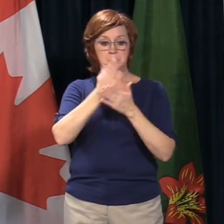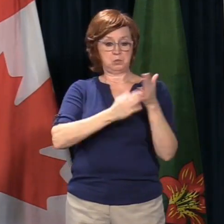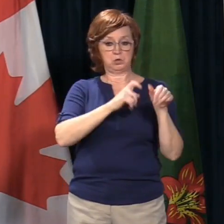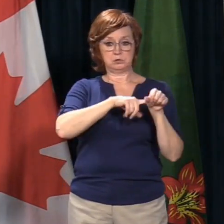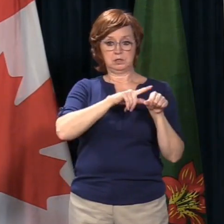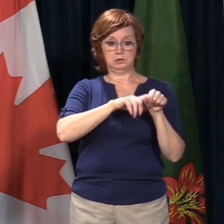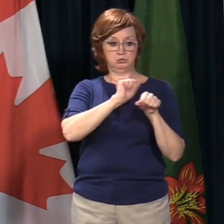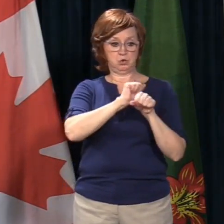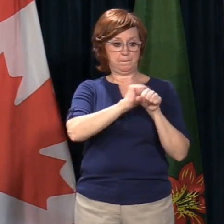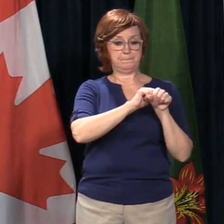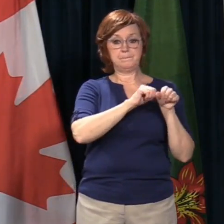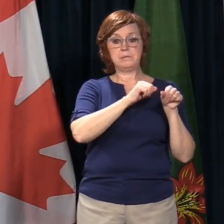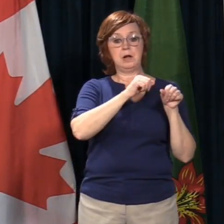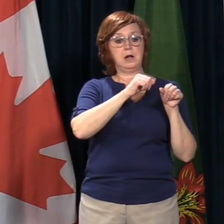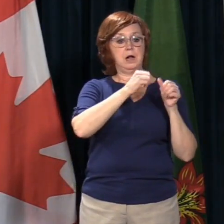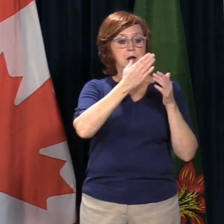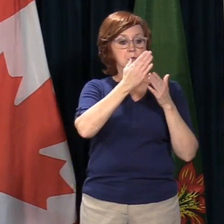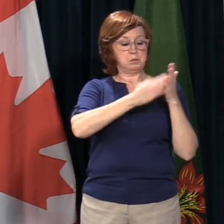or jobs?